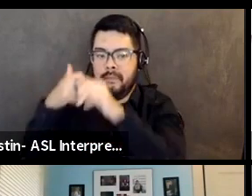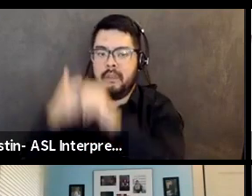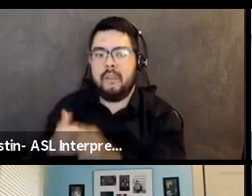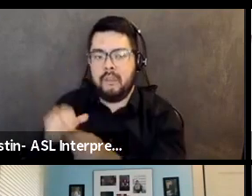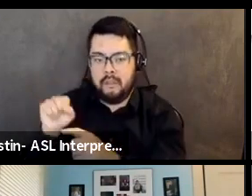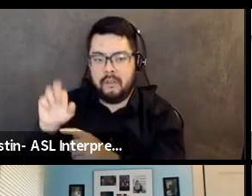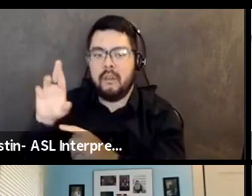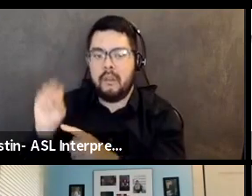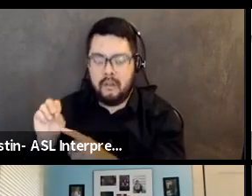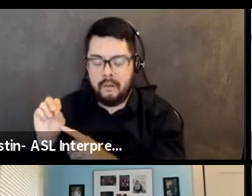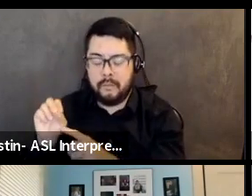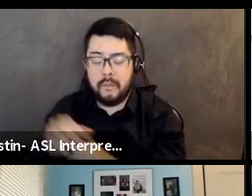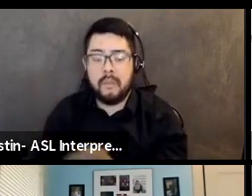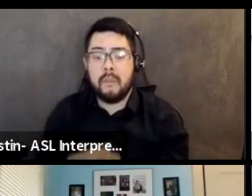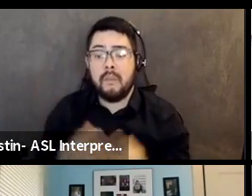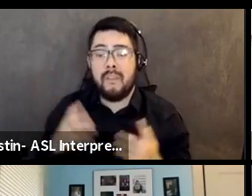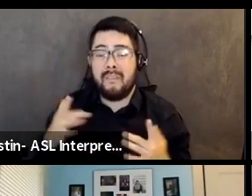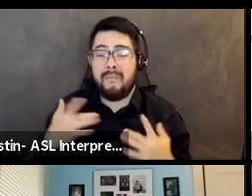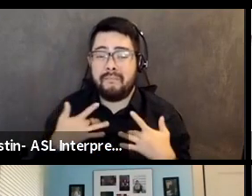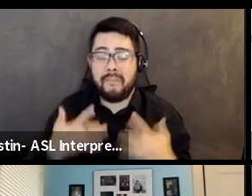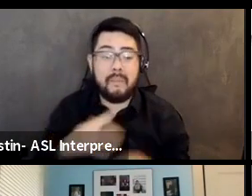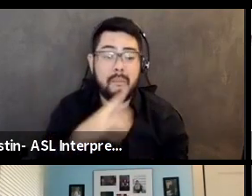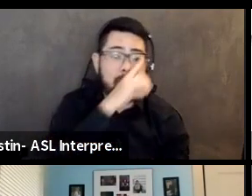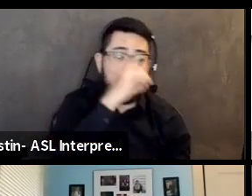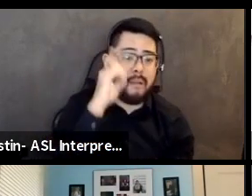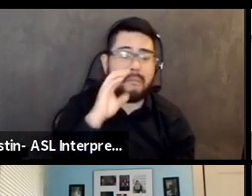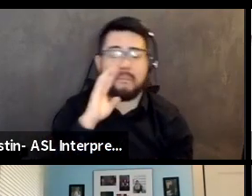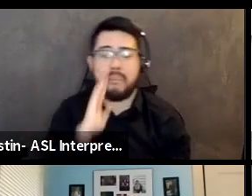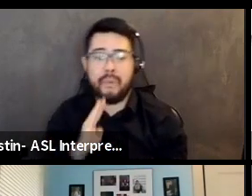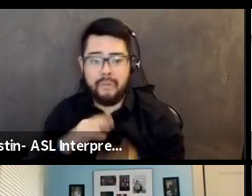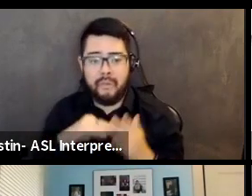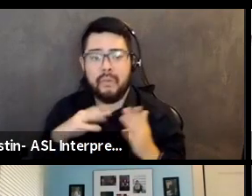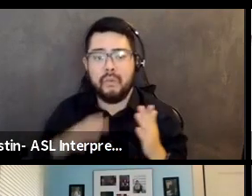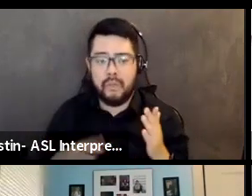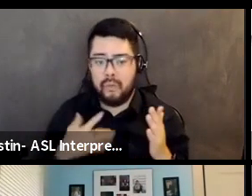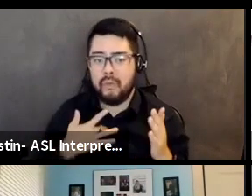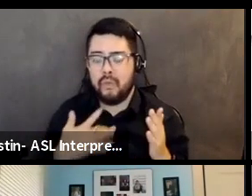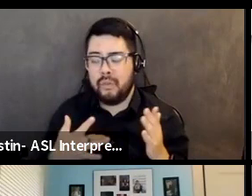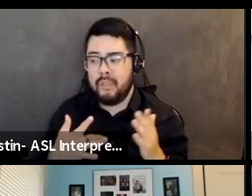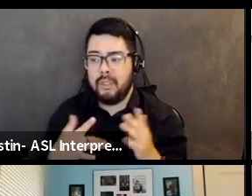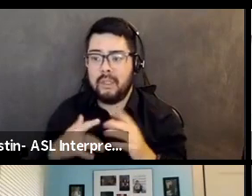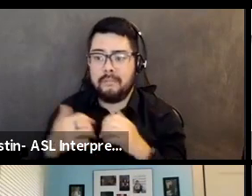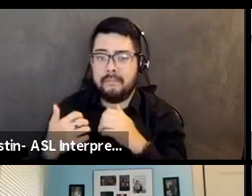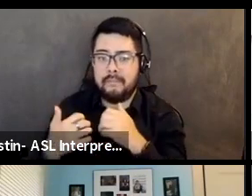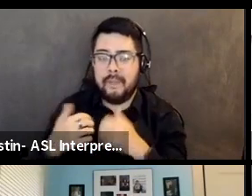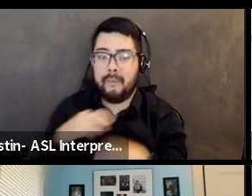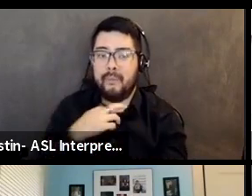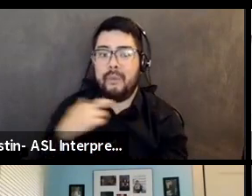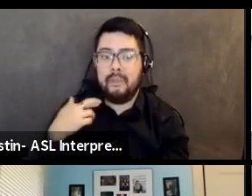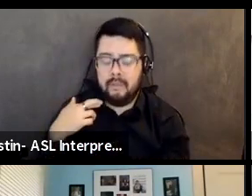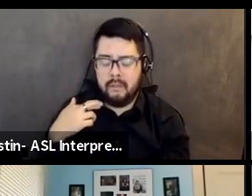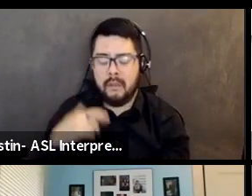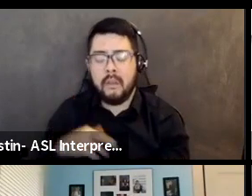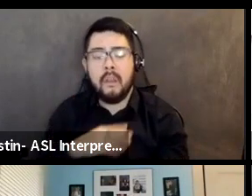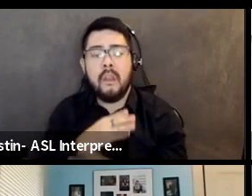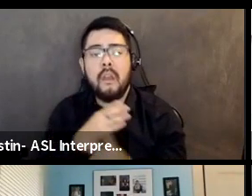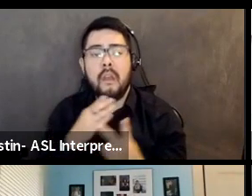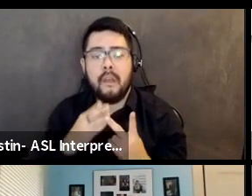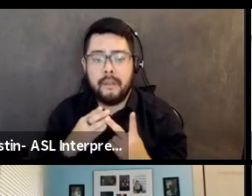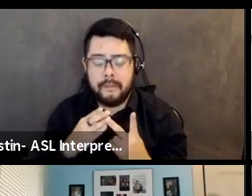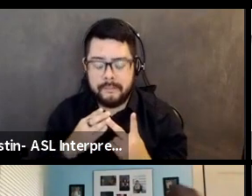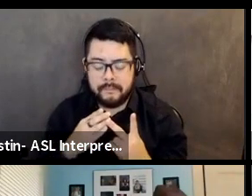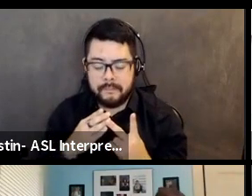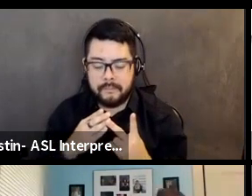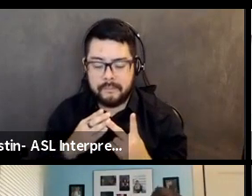primarily uh black and brown students and that their presence tends to um